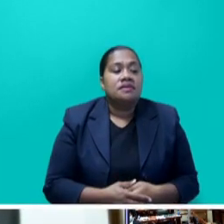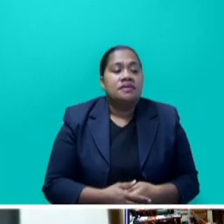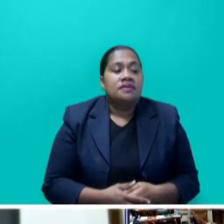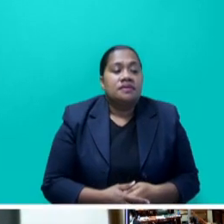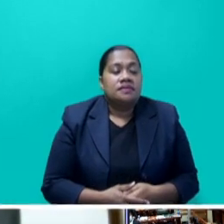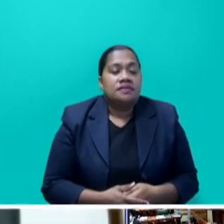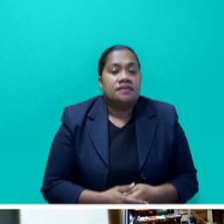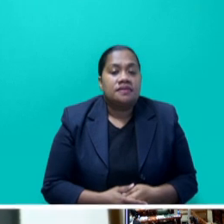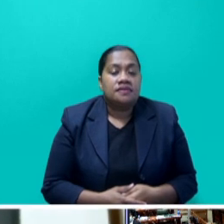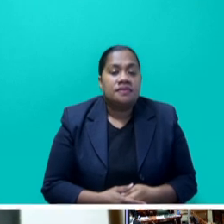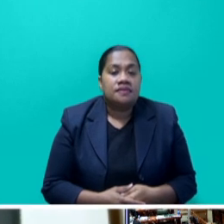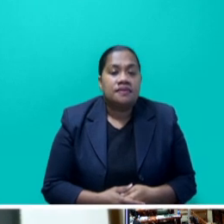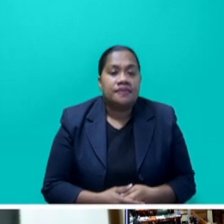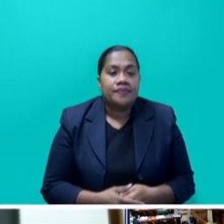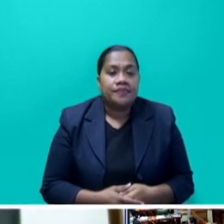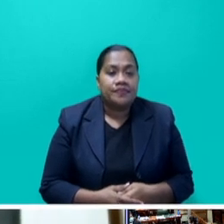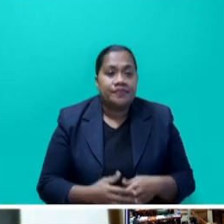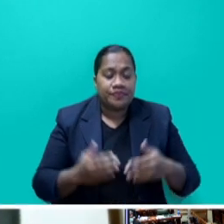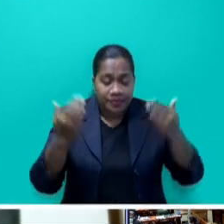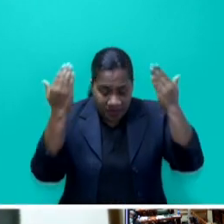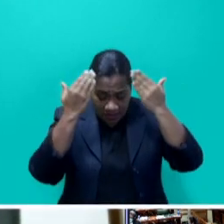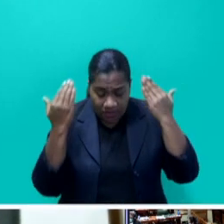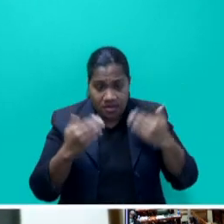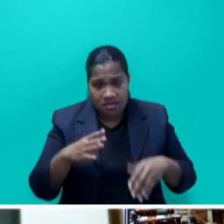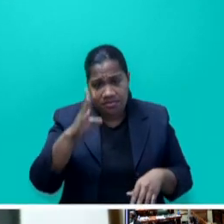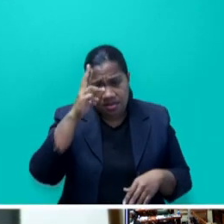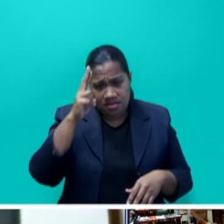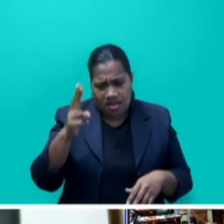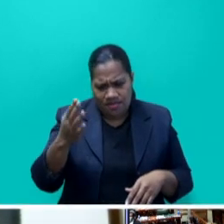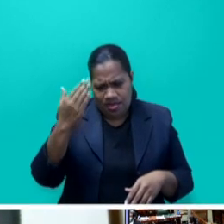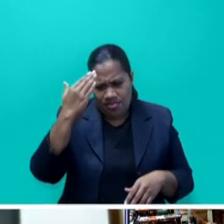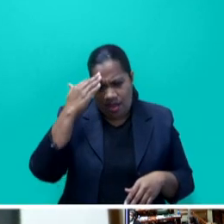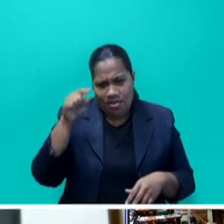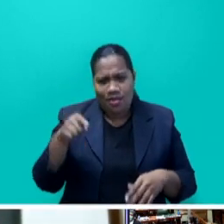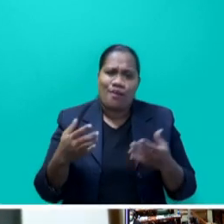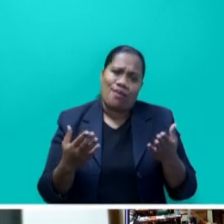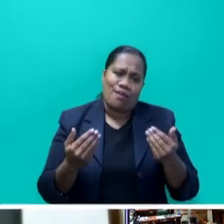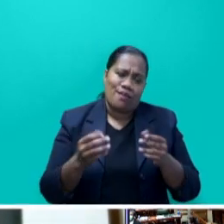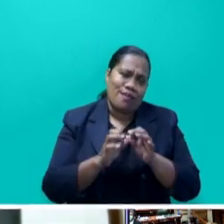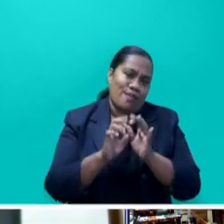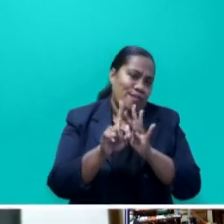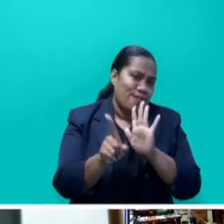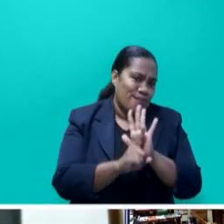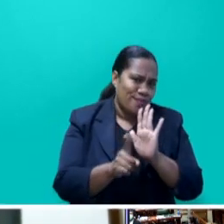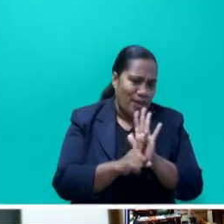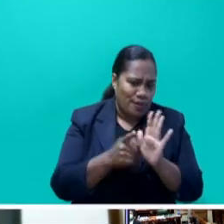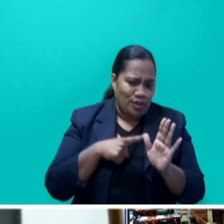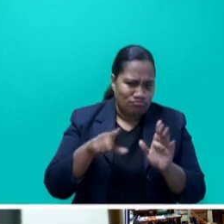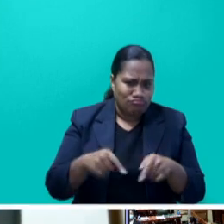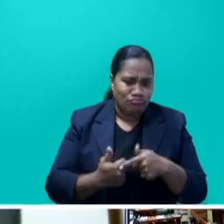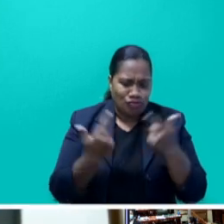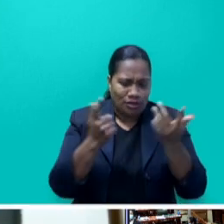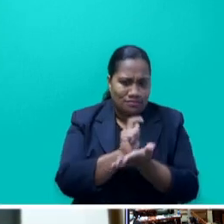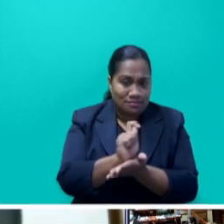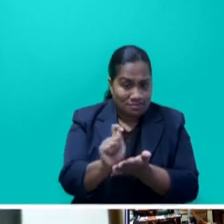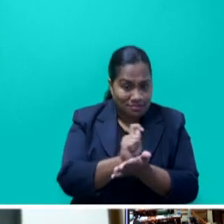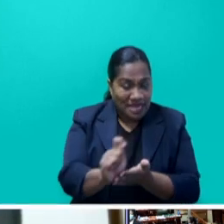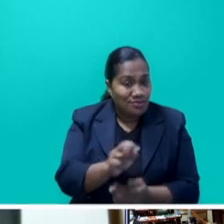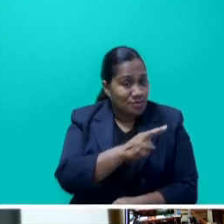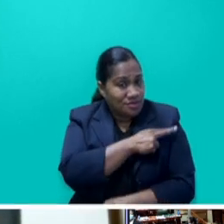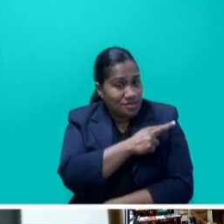it. Mr. Speaker, I would have thought that they would have welcomed the bill as it brings greater transparency and accountability.